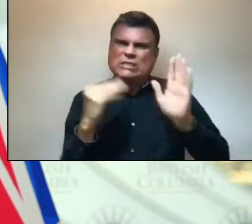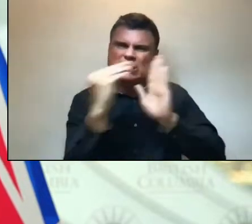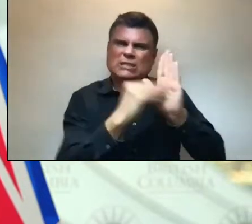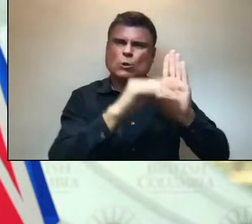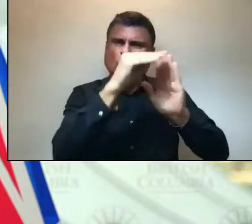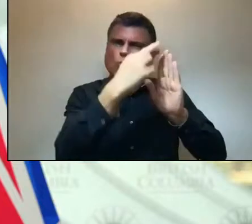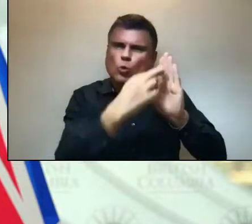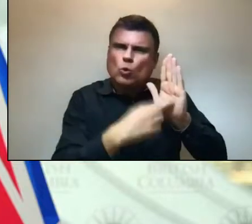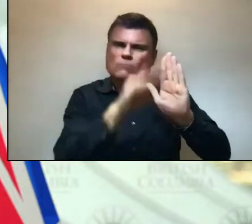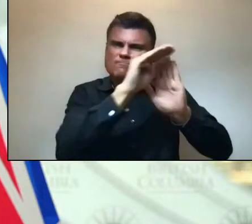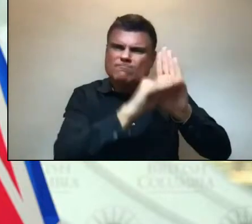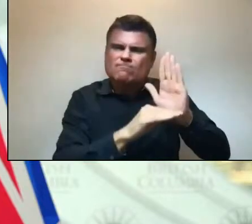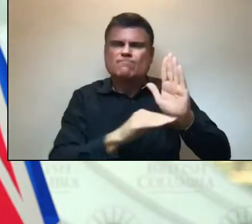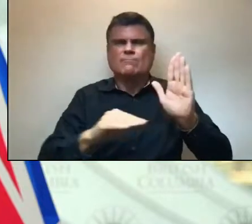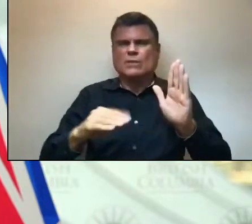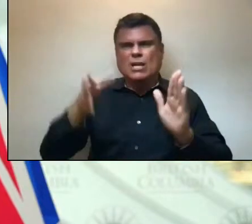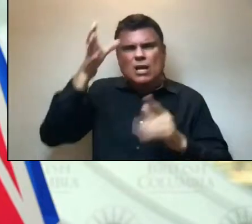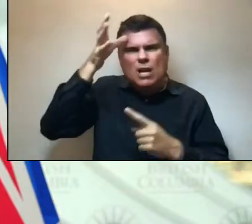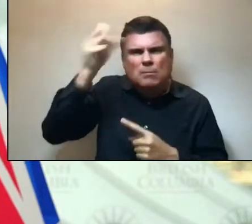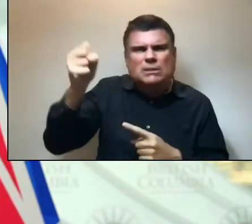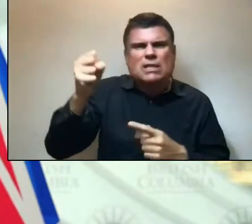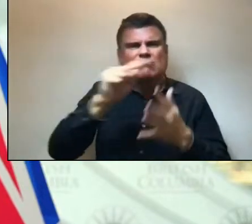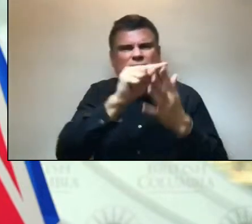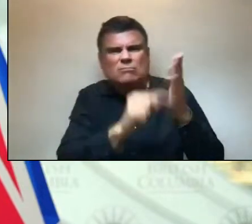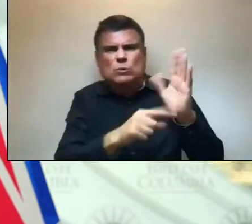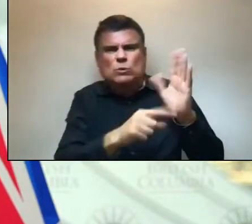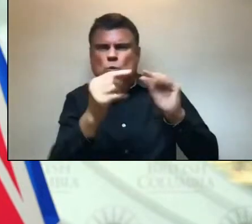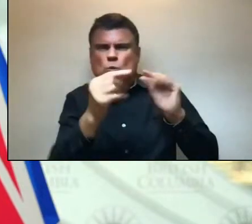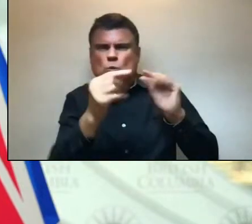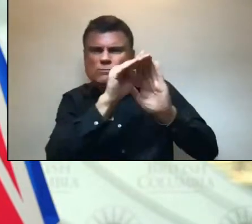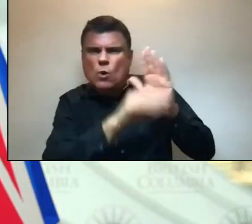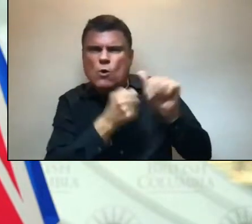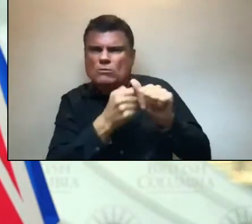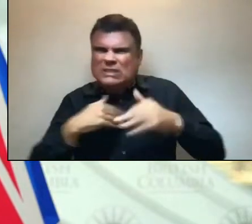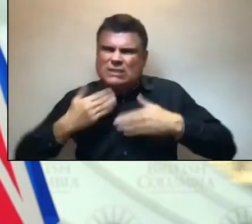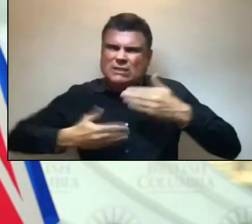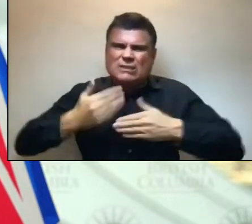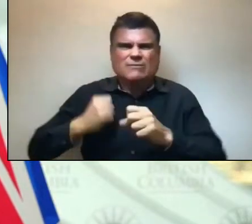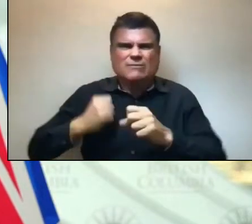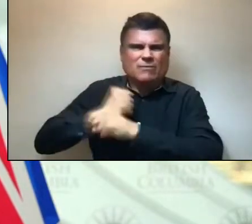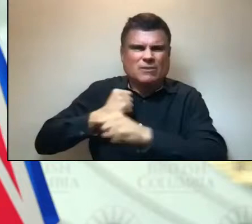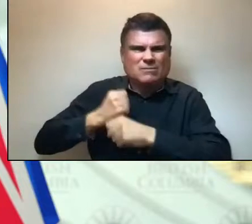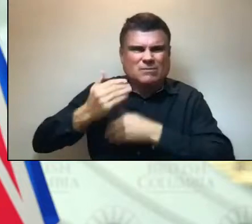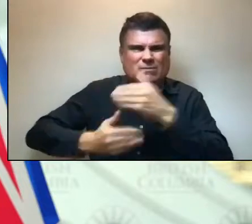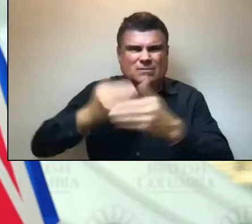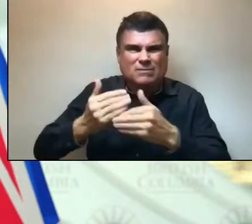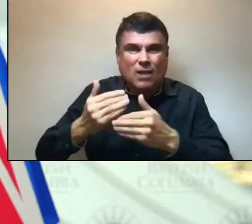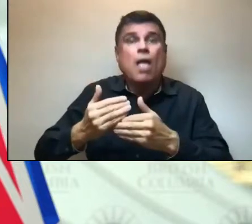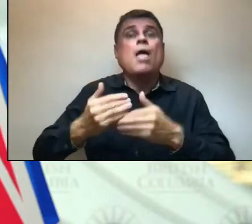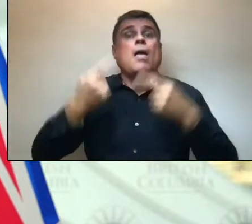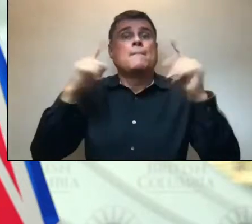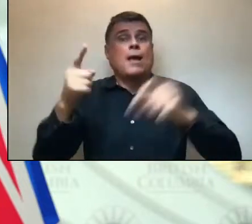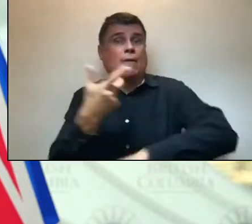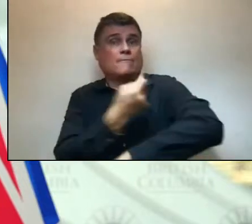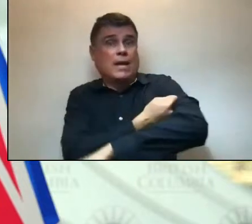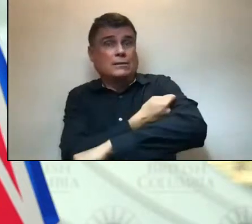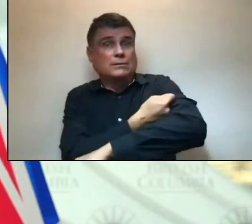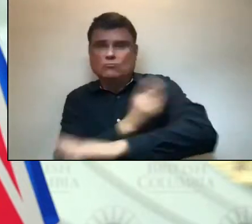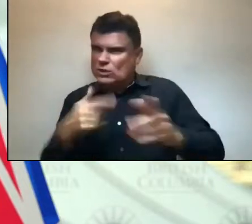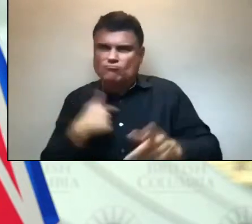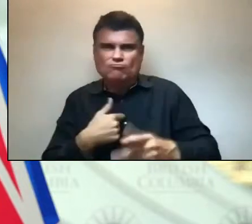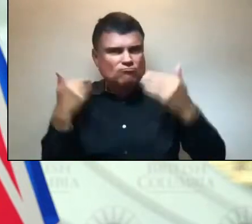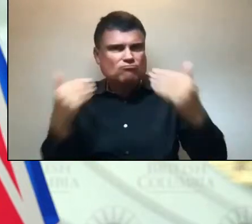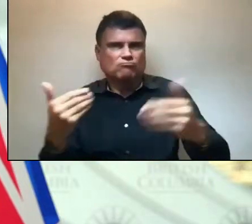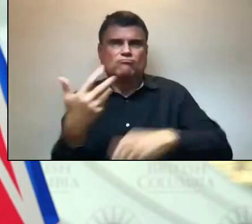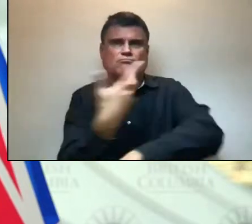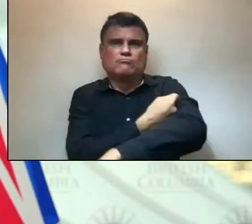sense. And when vaccines were developed, when it was our turn, we got our shots. More so than, I think, almost any other